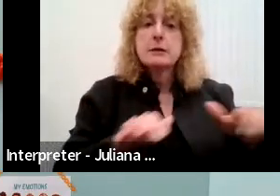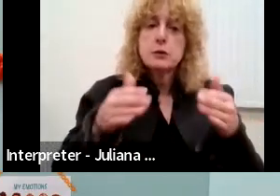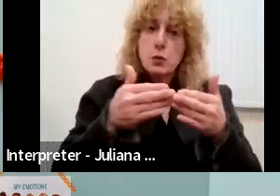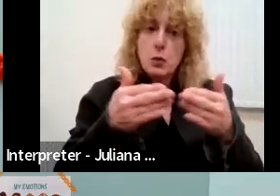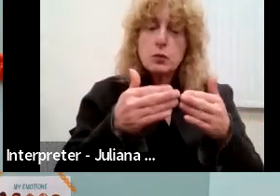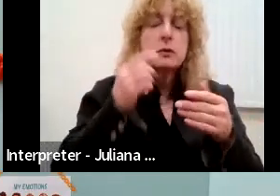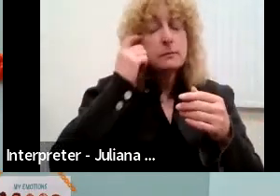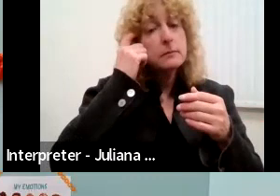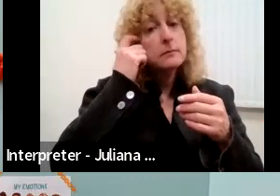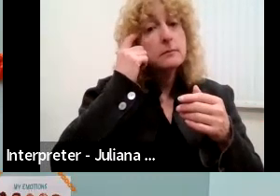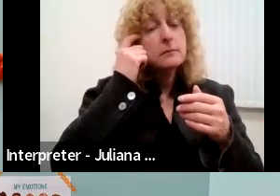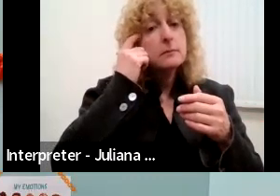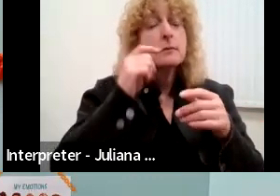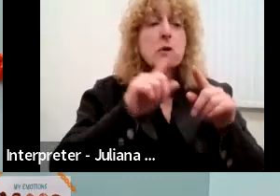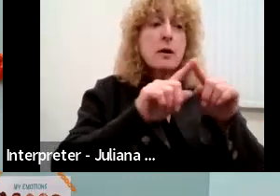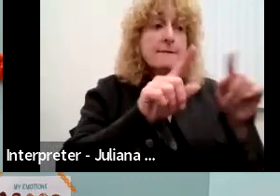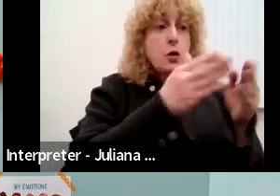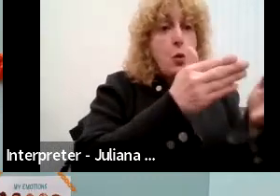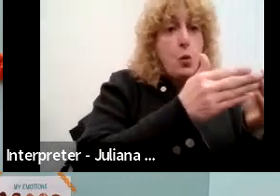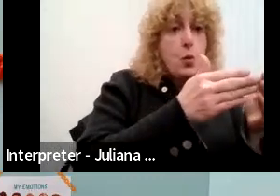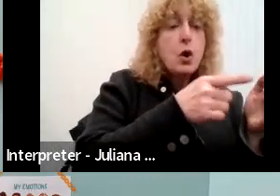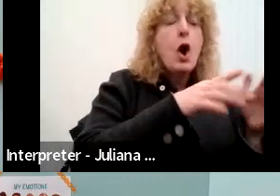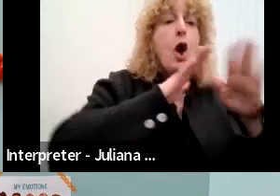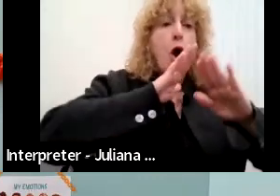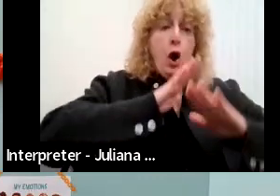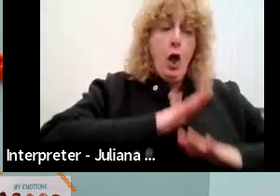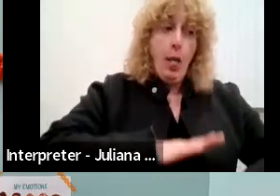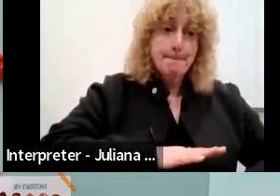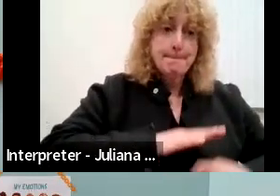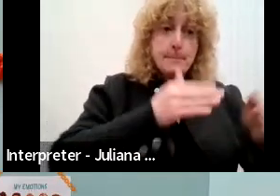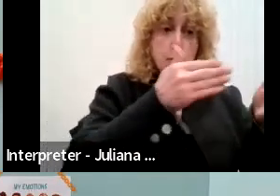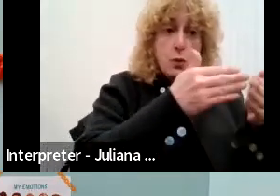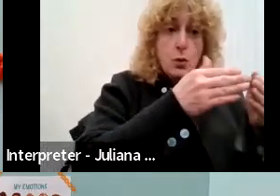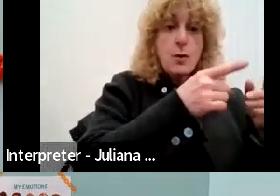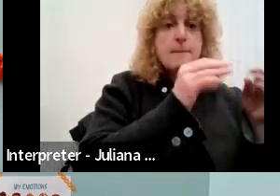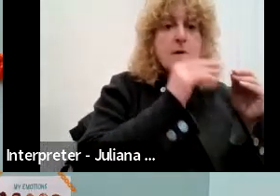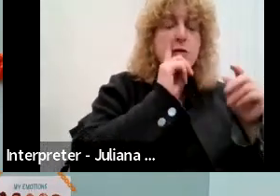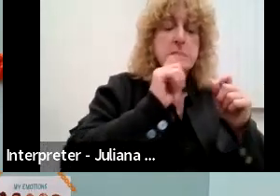So corners that there are different, so calming corners more for those, the